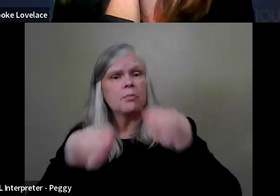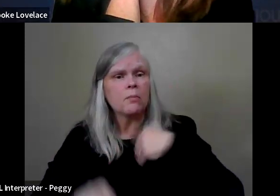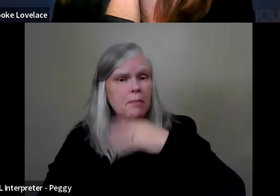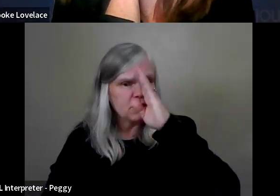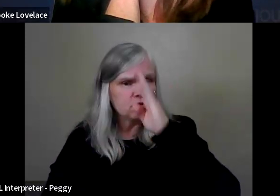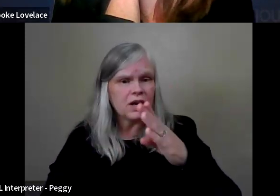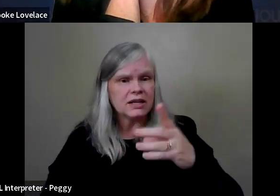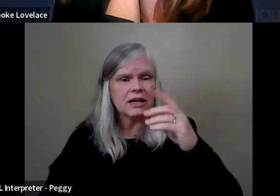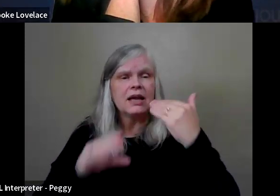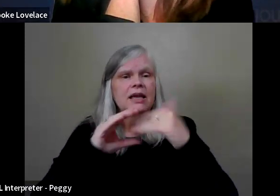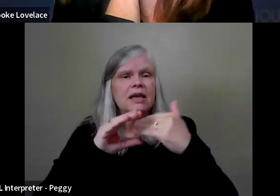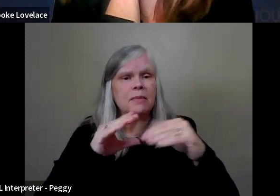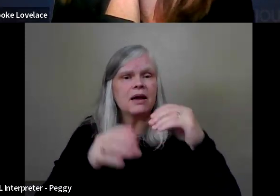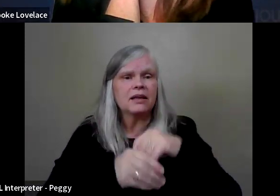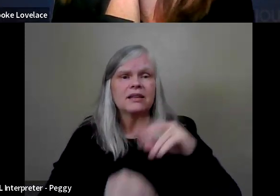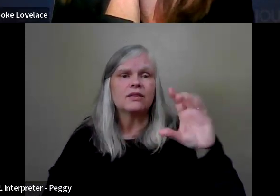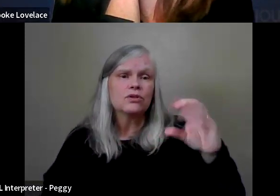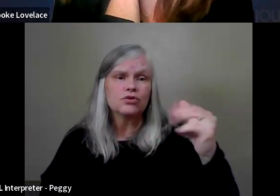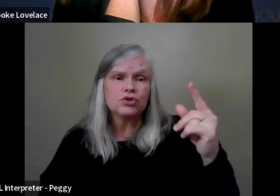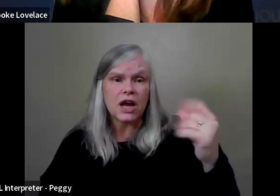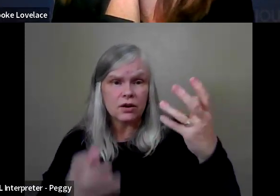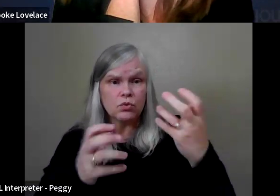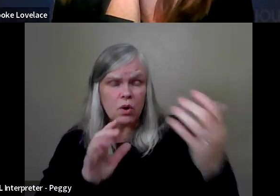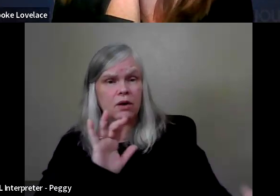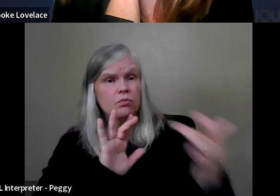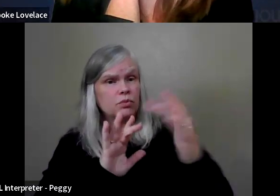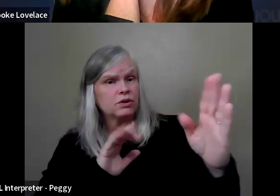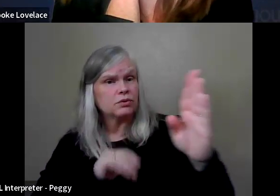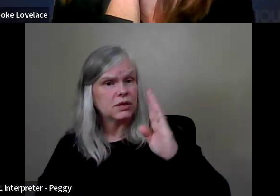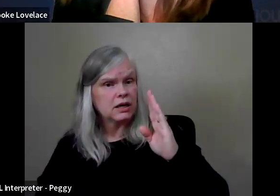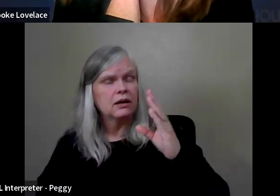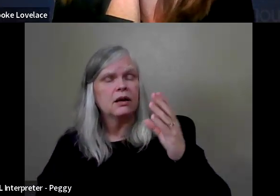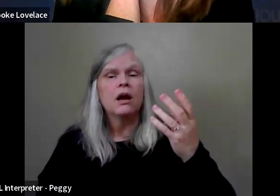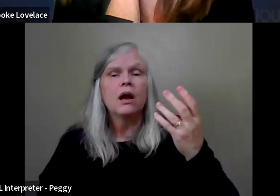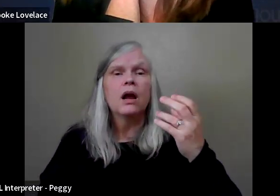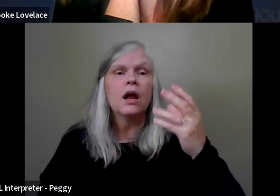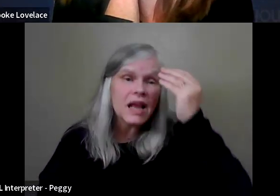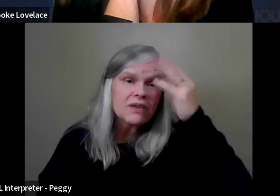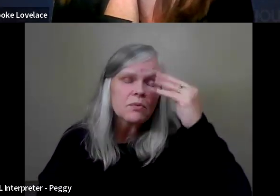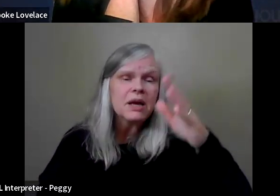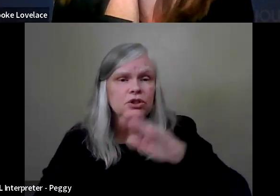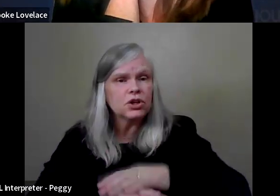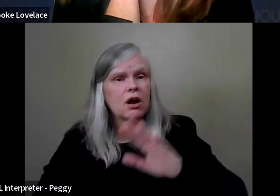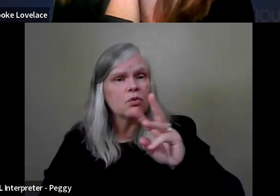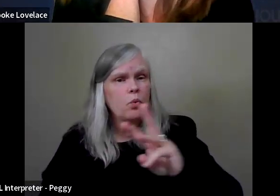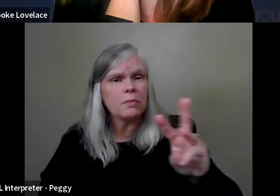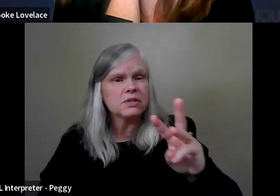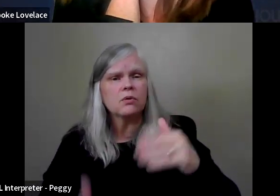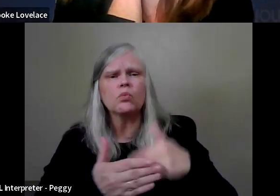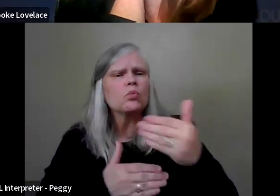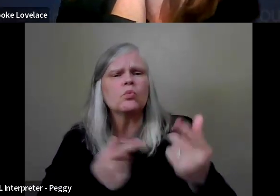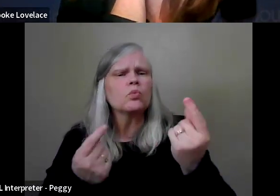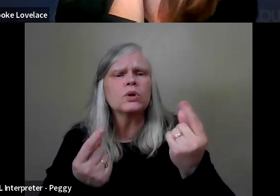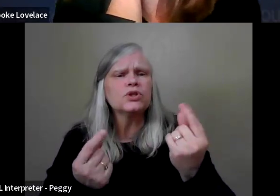direct email address in the chat if you want to reach out to me directly, or there's information on our website on next steps as